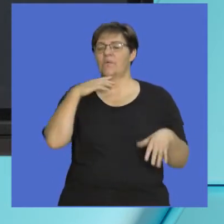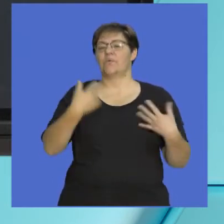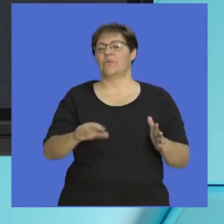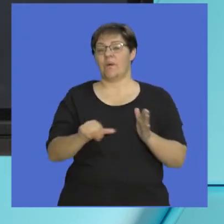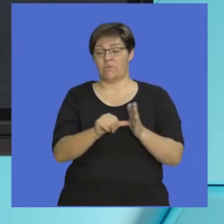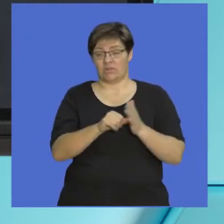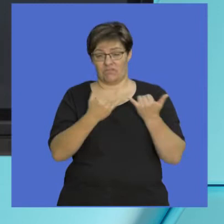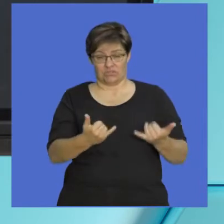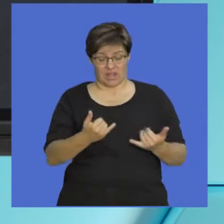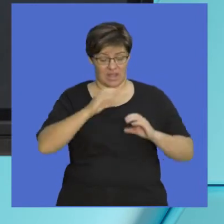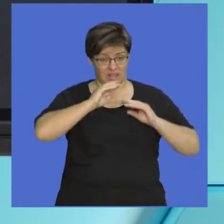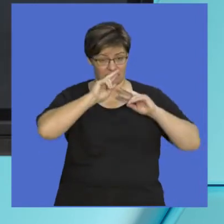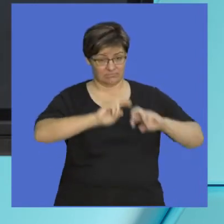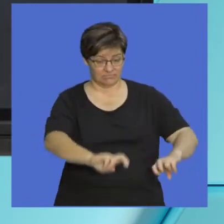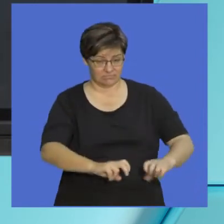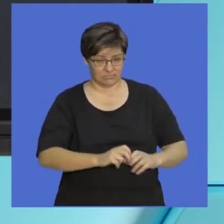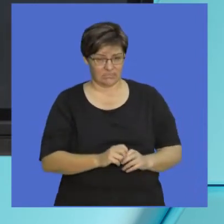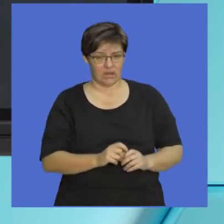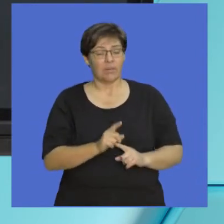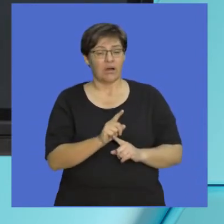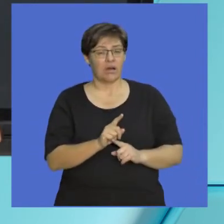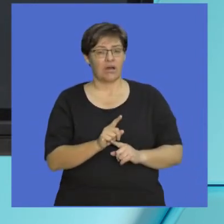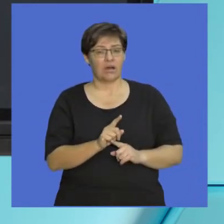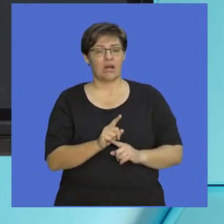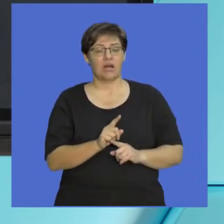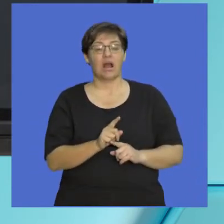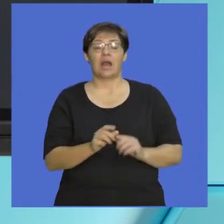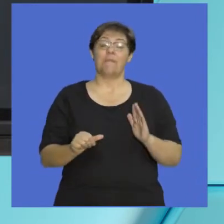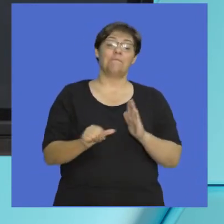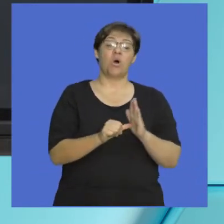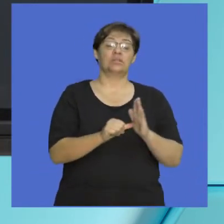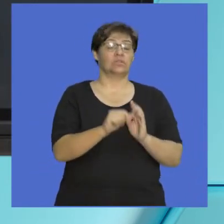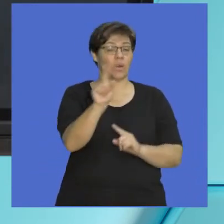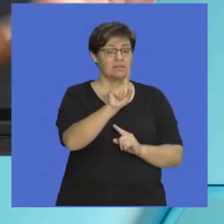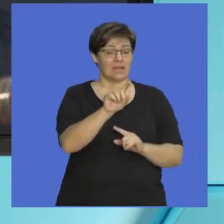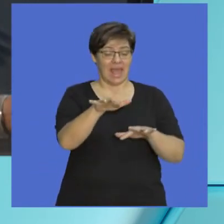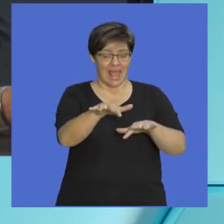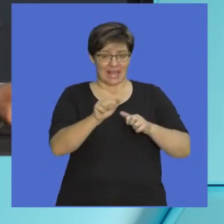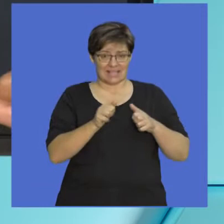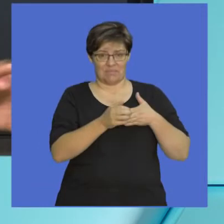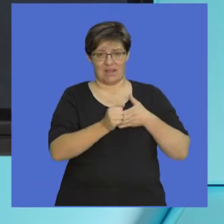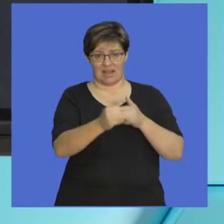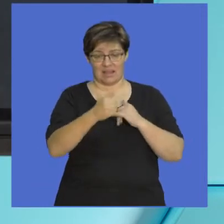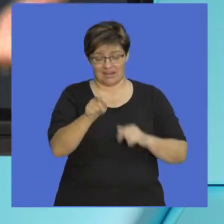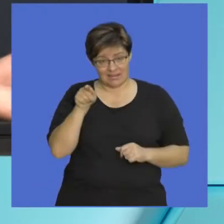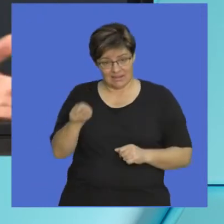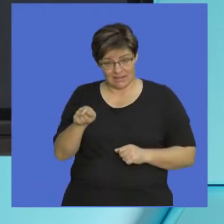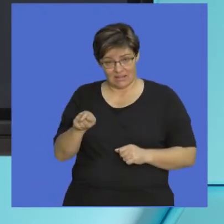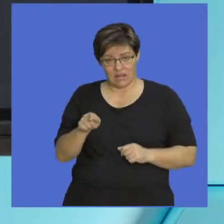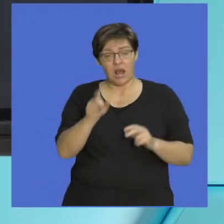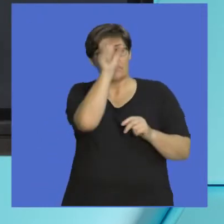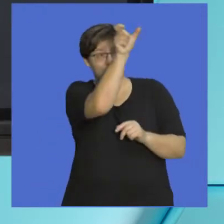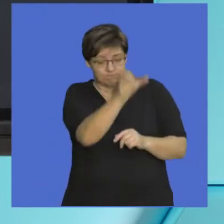becomes very important. But remember, our primary source of definitions is the examination guidelines. Different sources